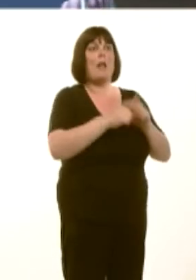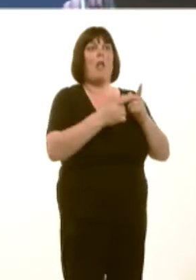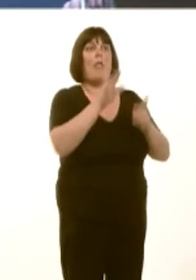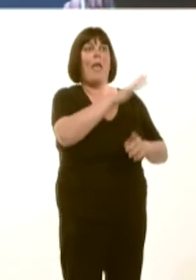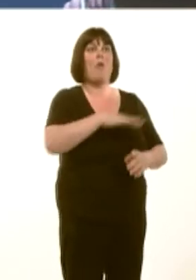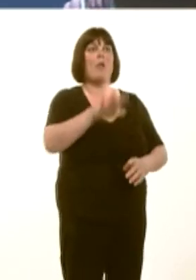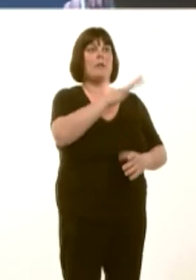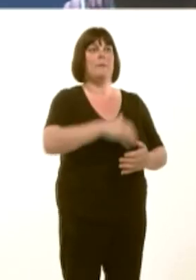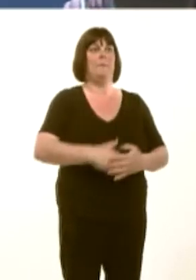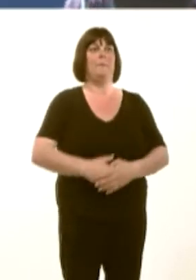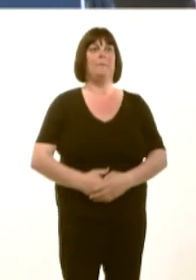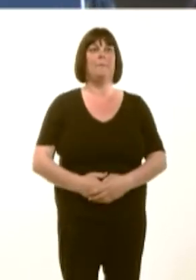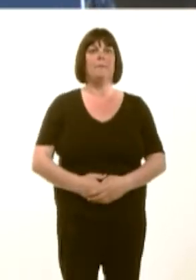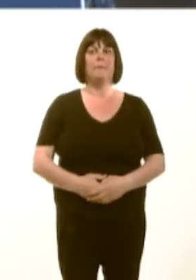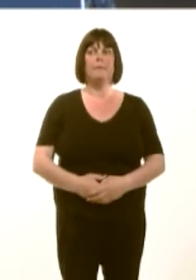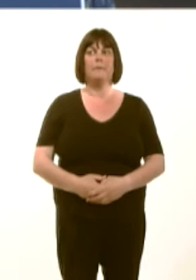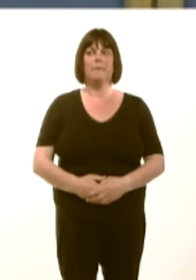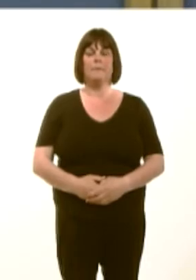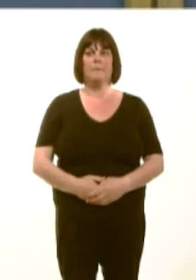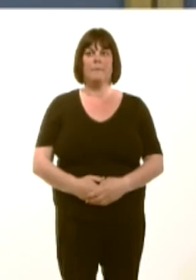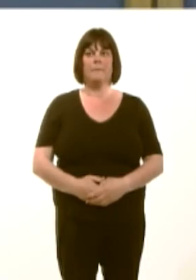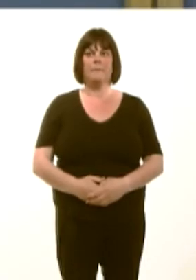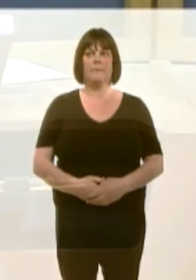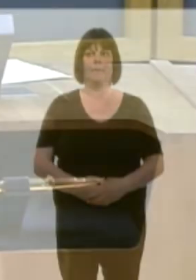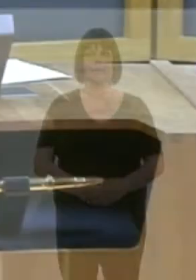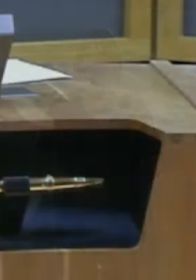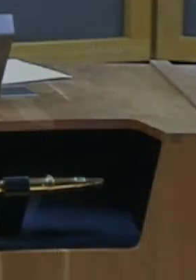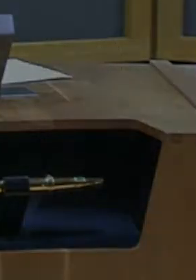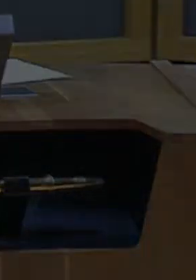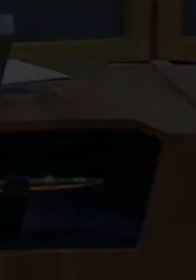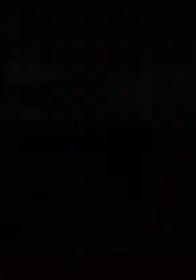Thank you, First Minister. We now move to item 2, which is a business statement, and I call on the business.